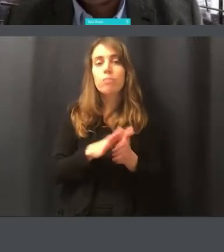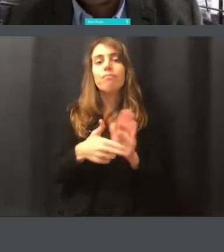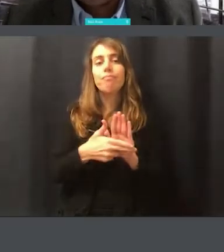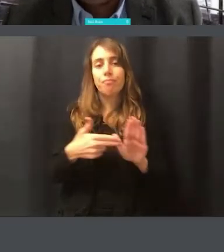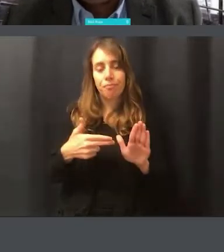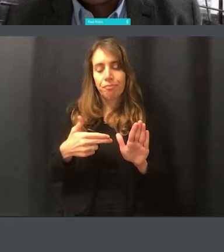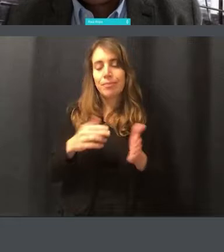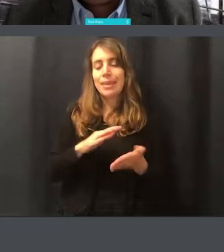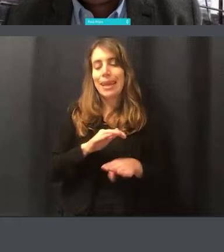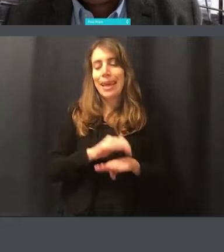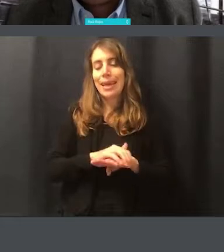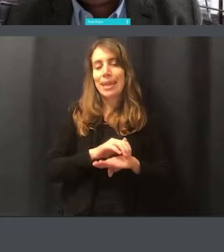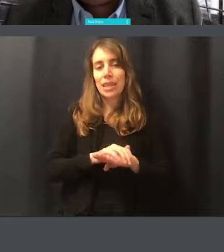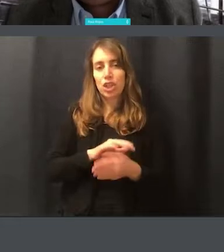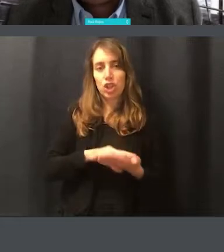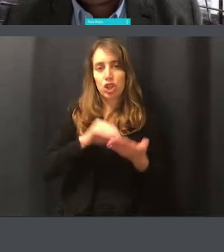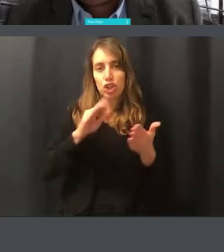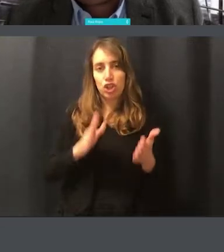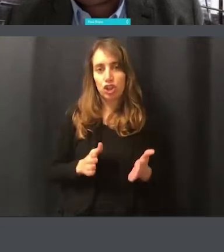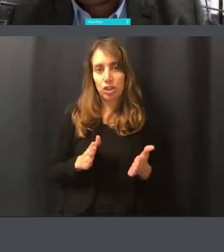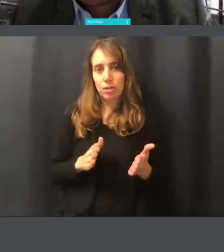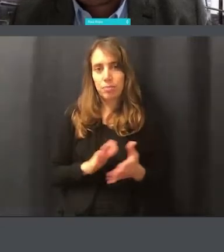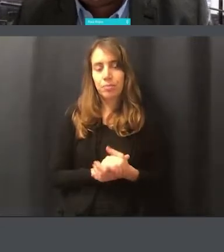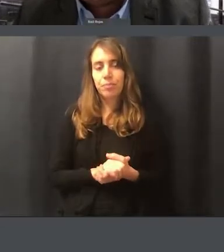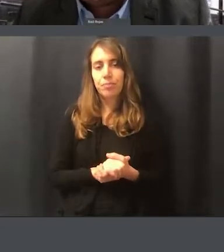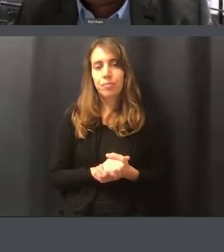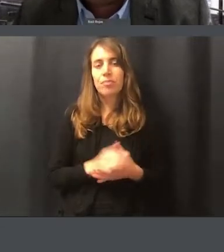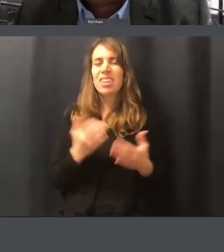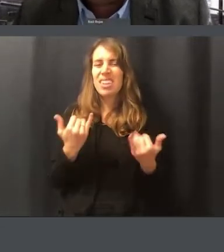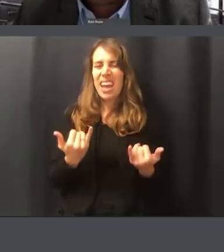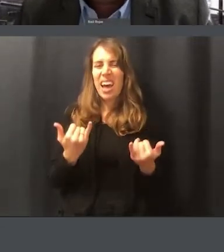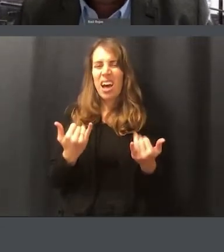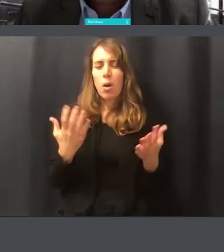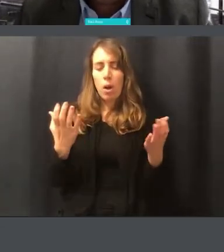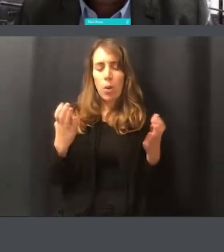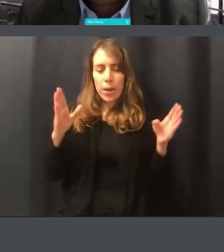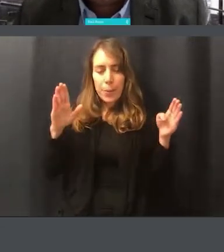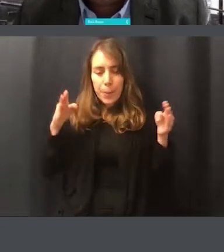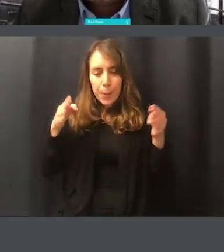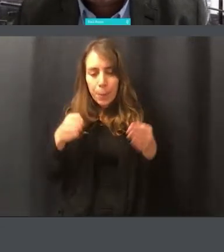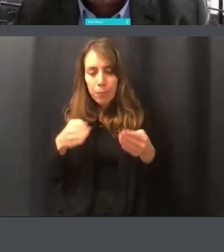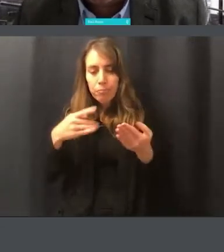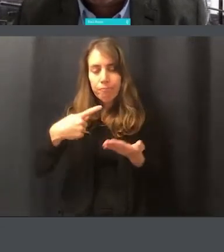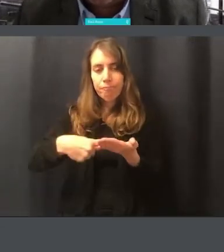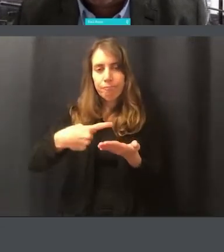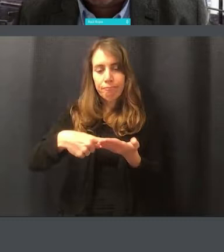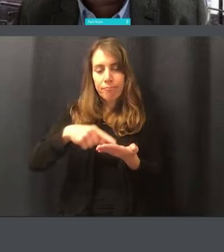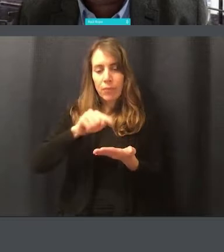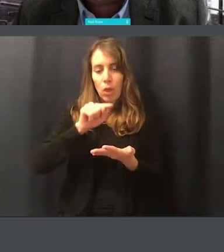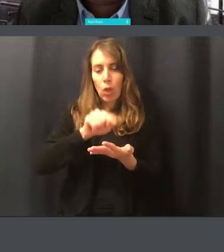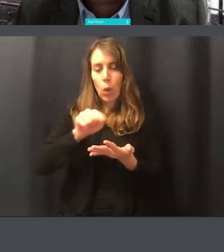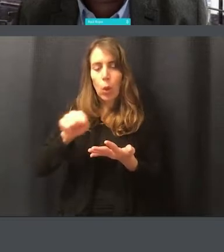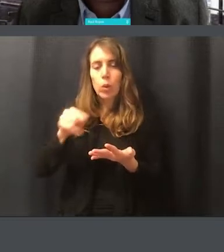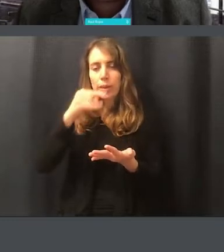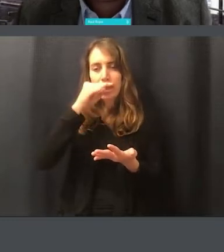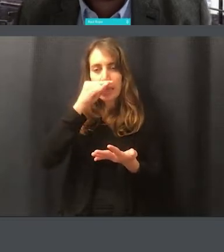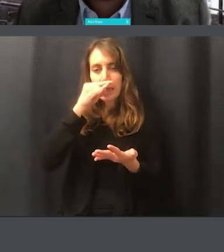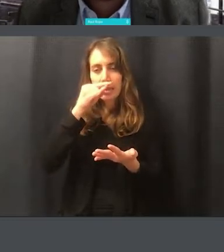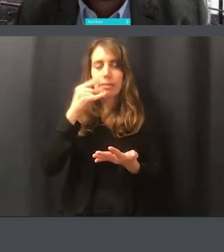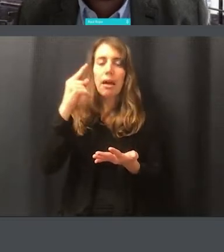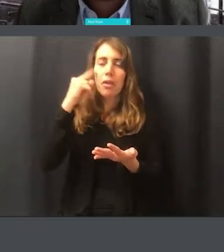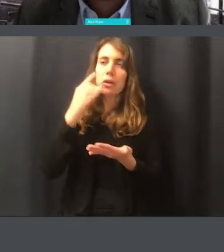learners. And so now let's talk about these kids a little bit. I just think it deserves a little bit of